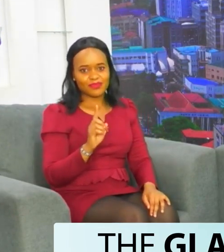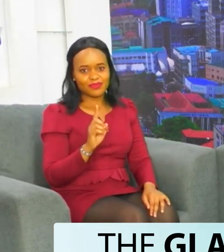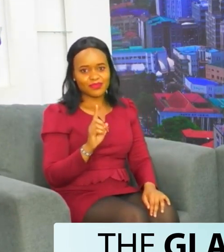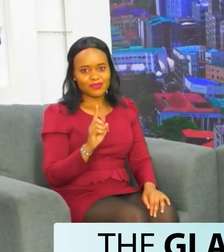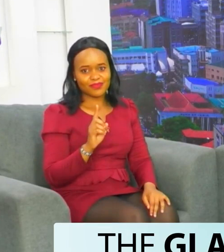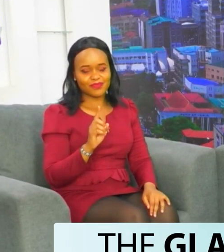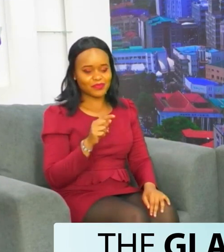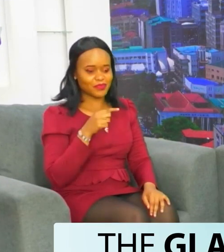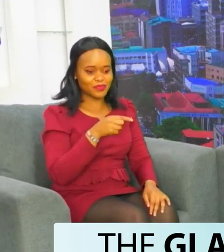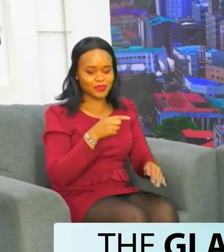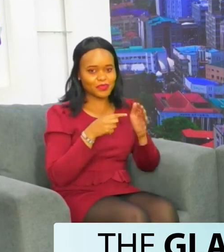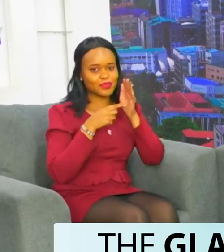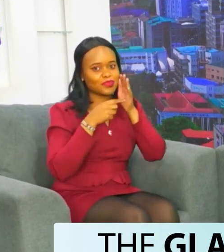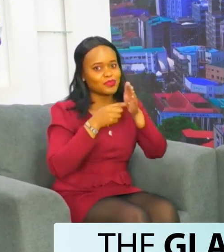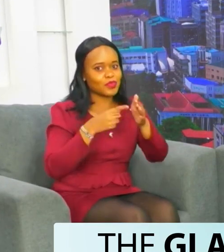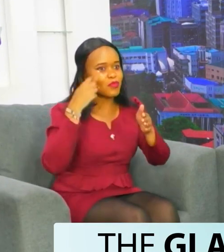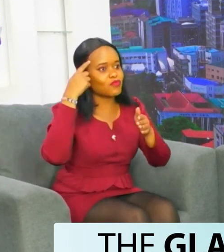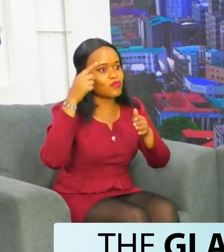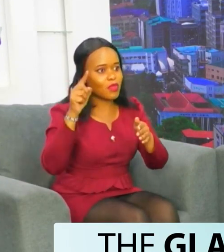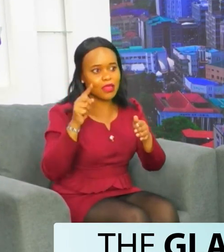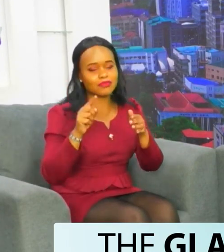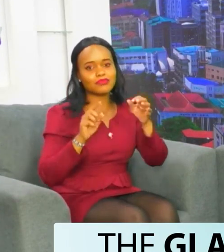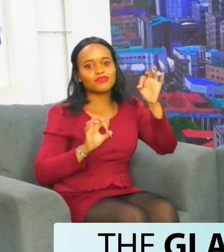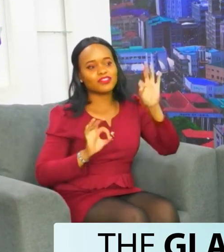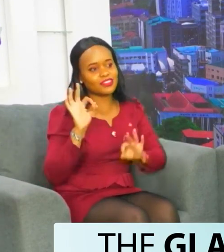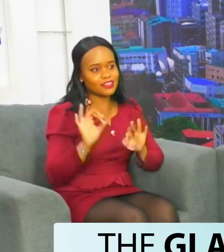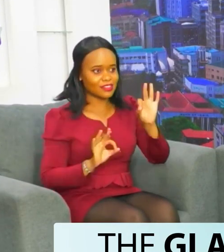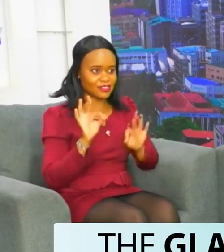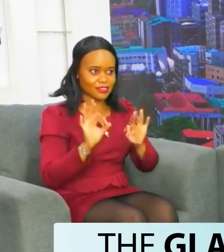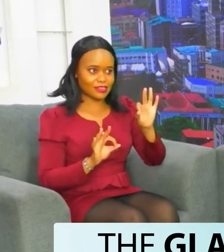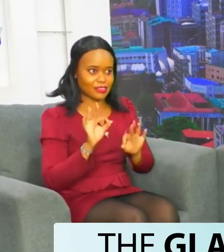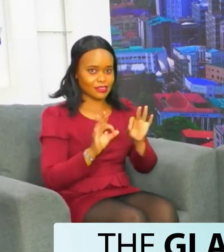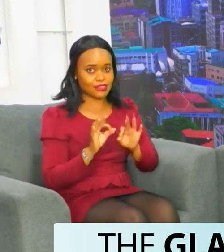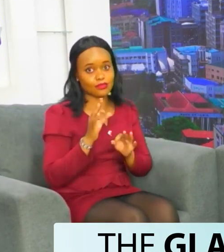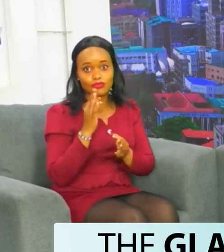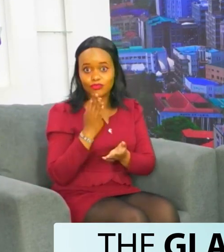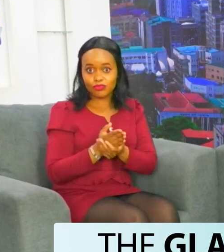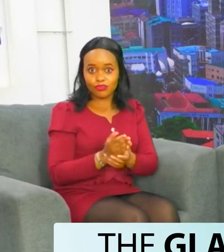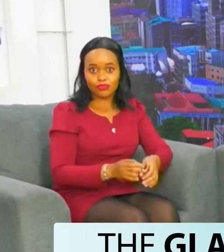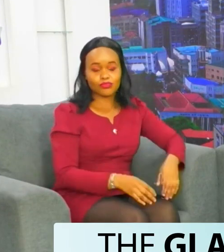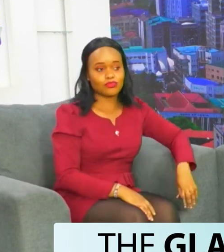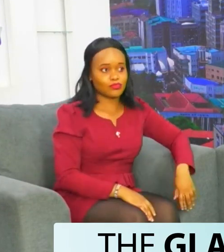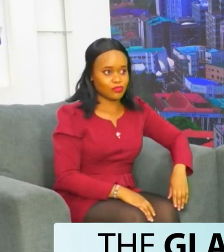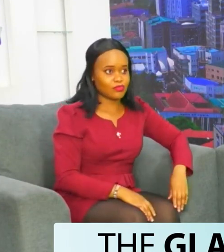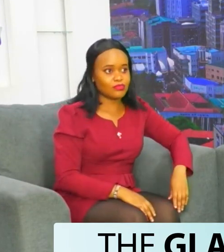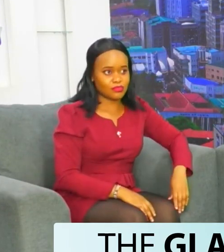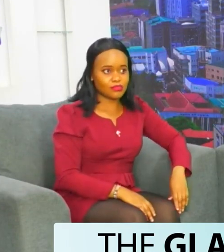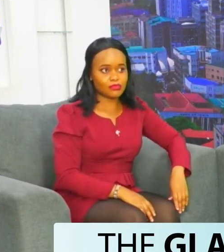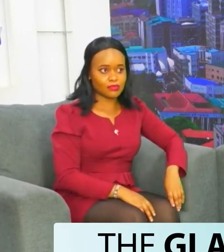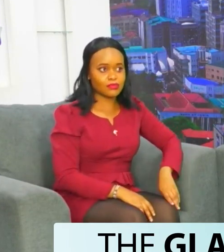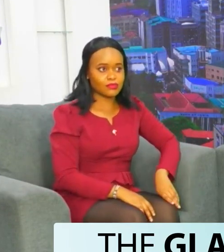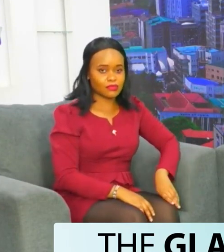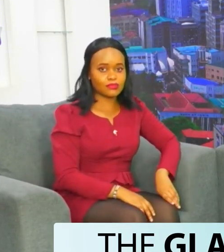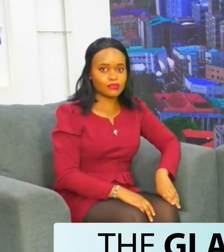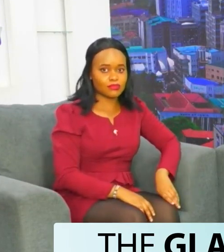Modeling is not prostitution. So this is all about fashion, and you wearing a small